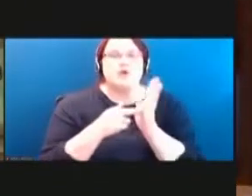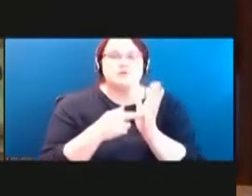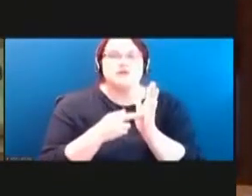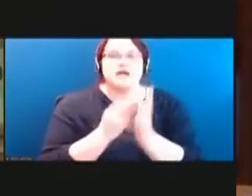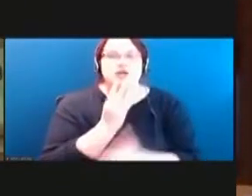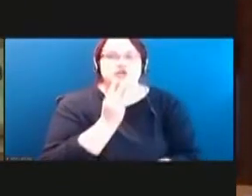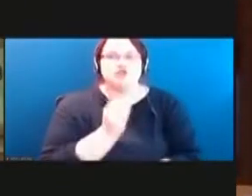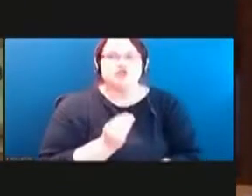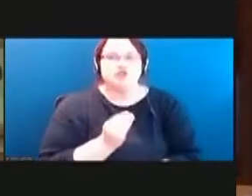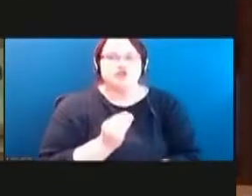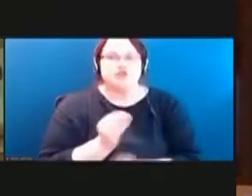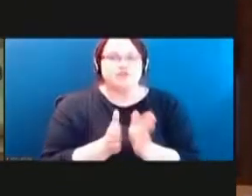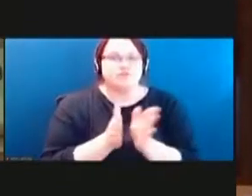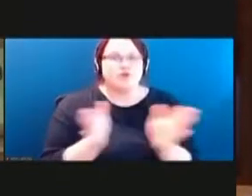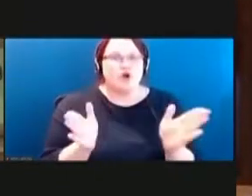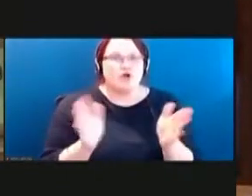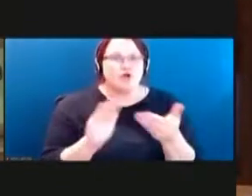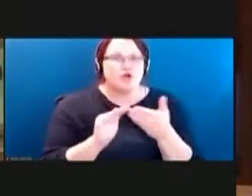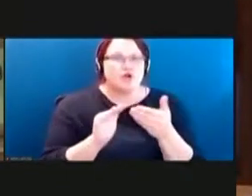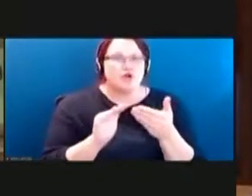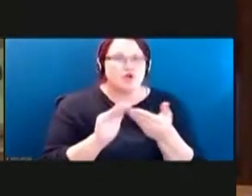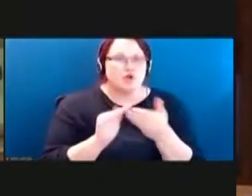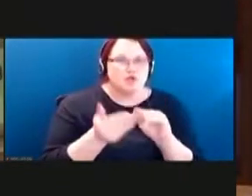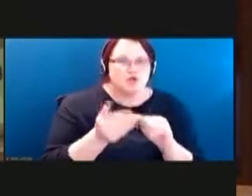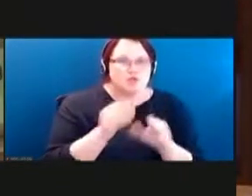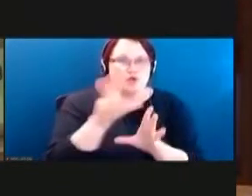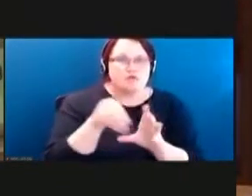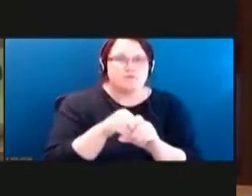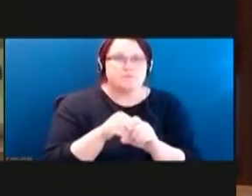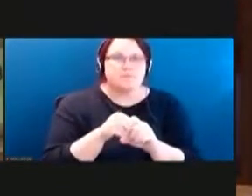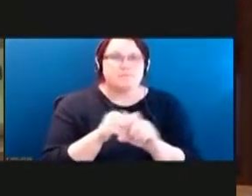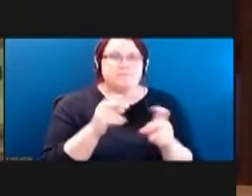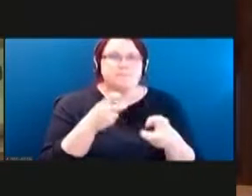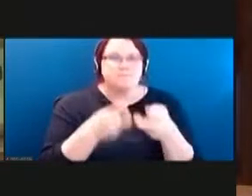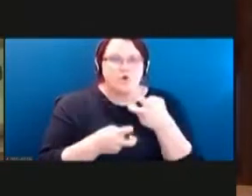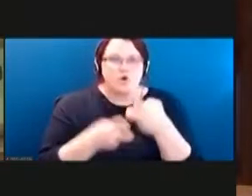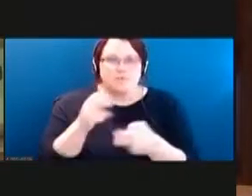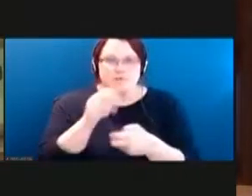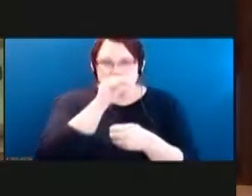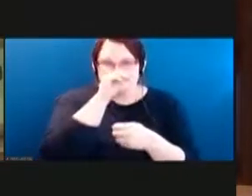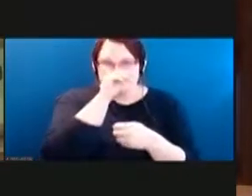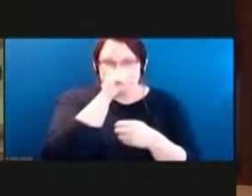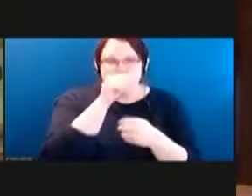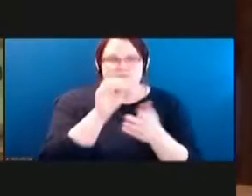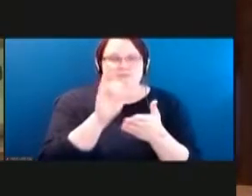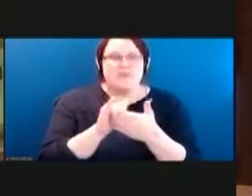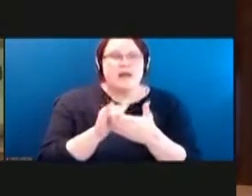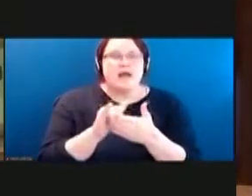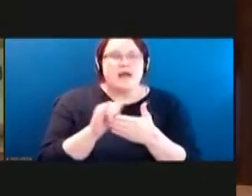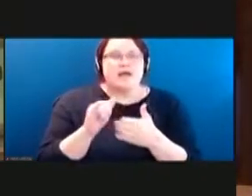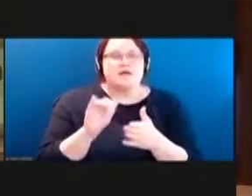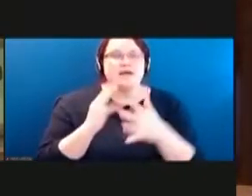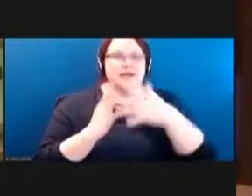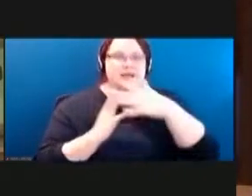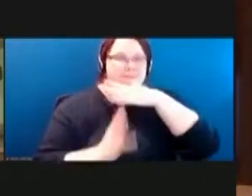broader community and participated in issues that face the Pittsburgh community, such as